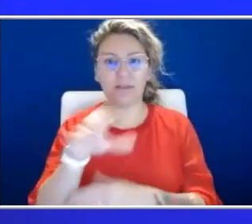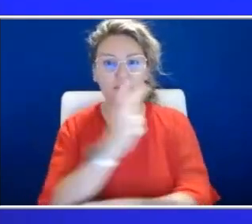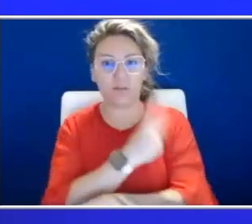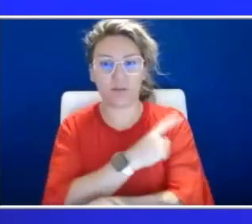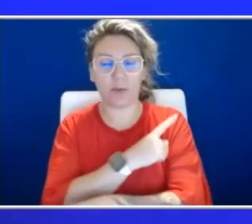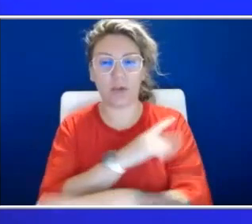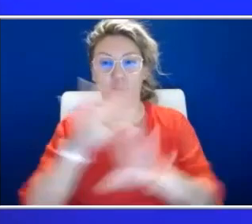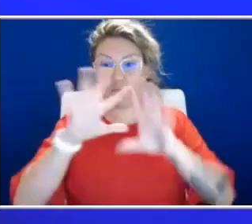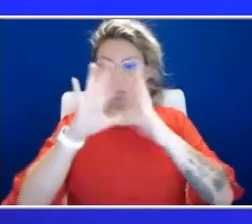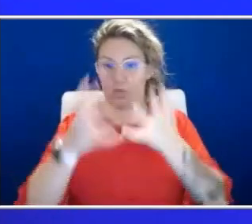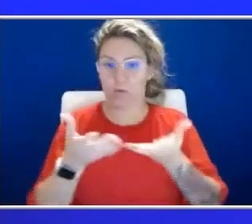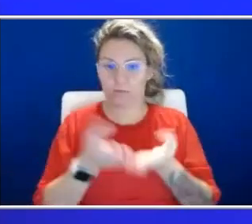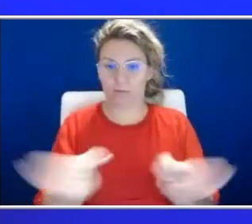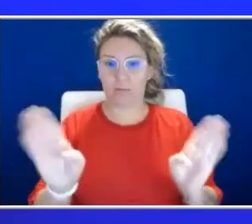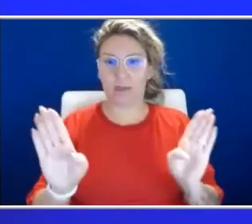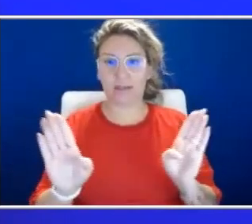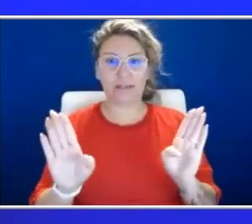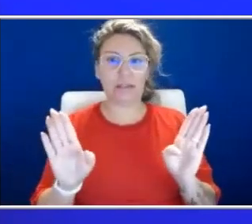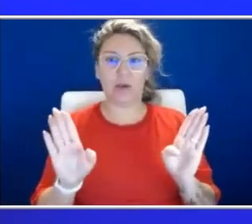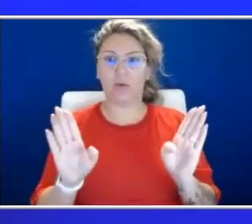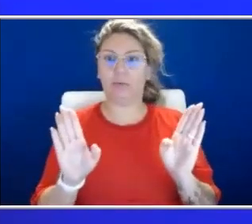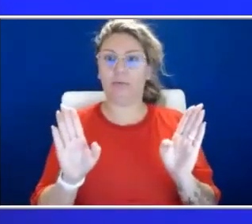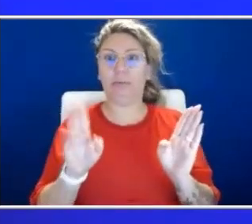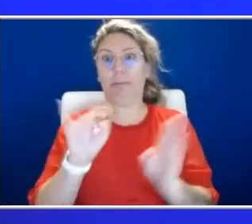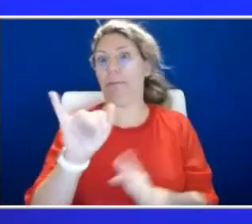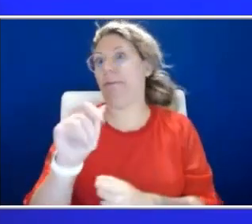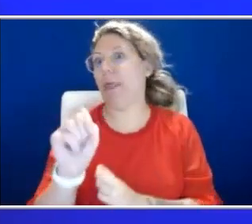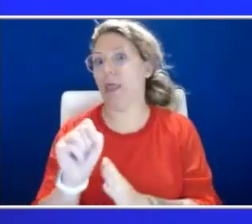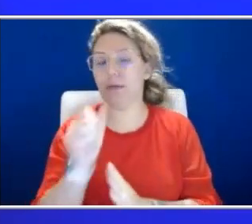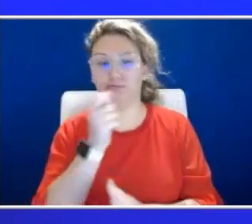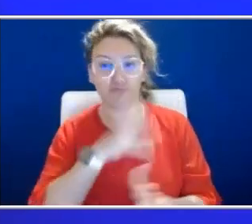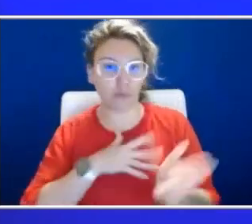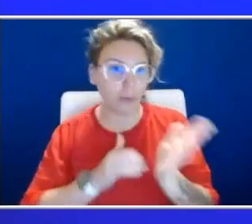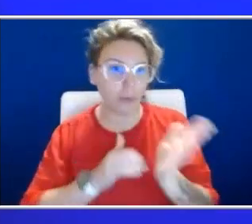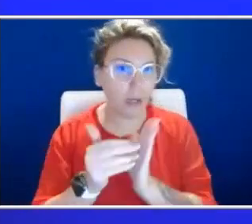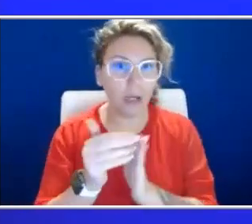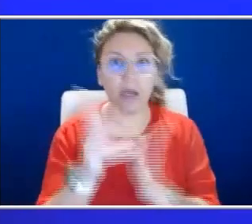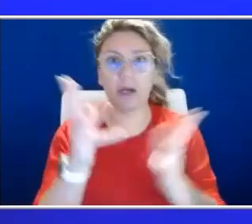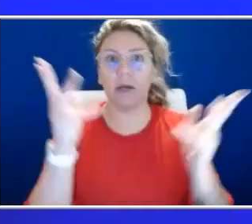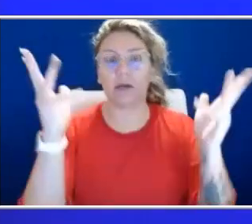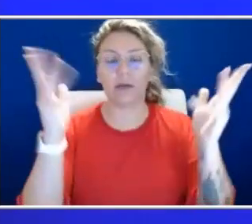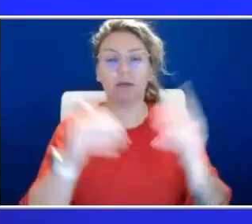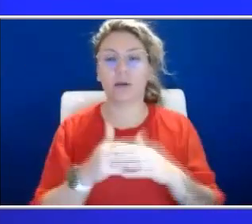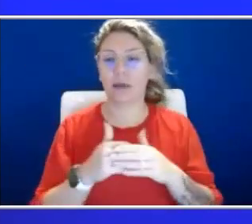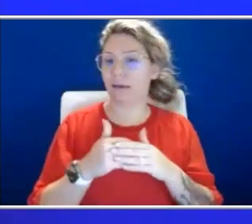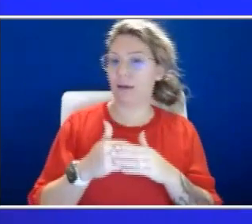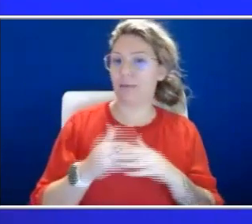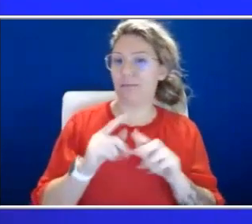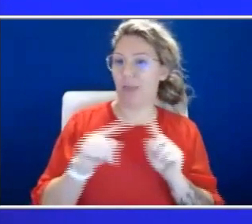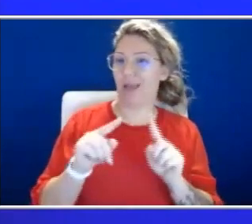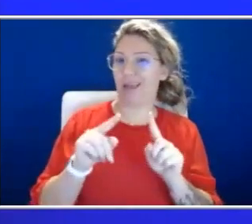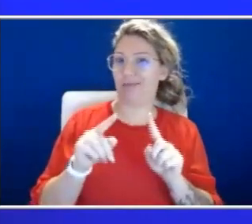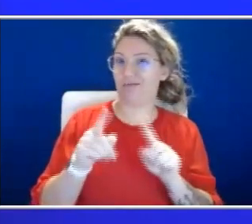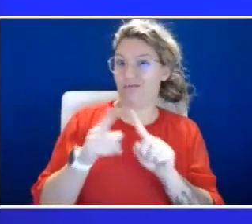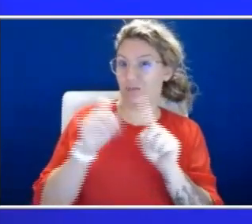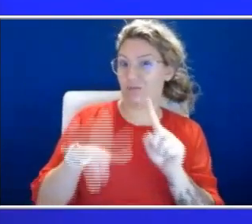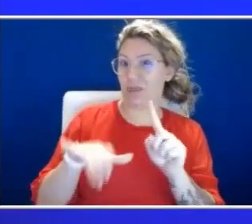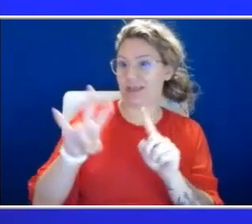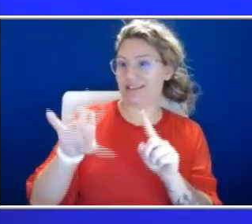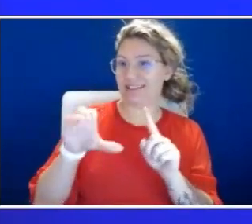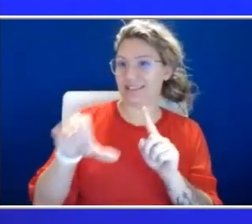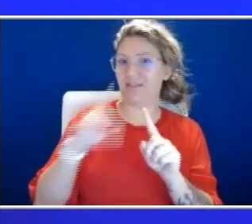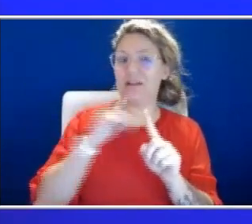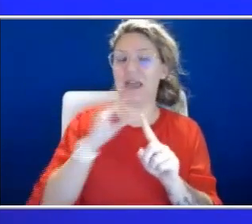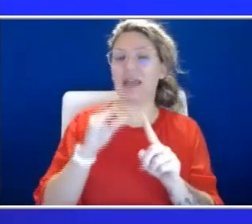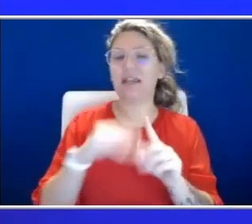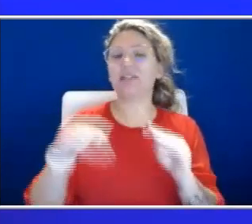so millions of women with breast implants, and 700 right now are documented, and again associated more with textured type